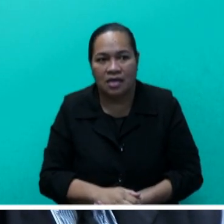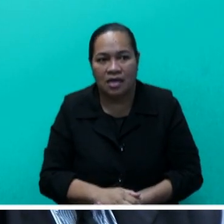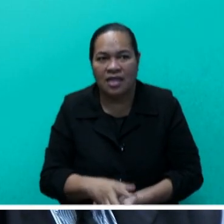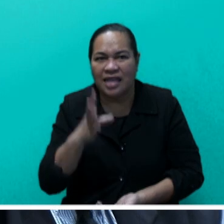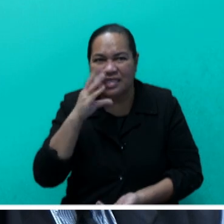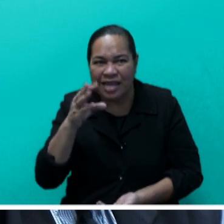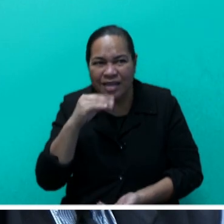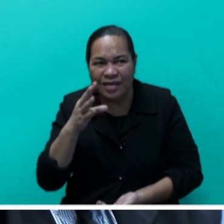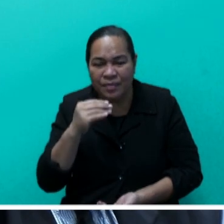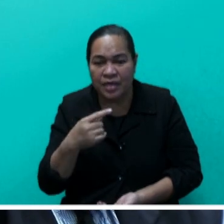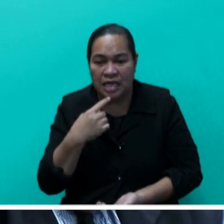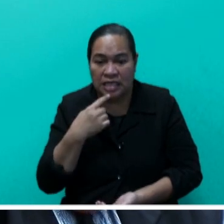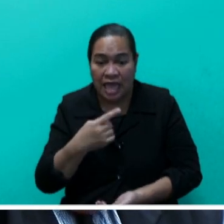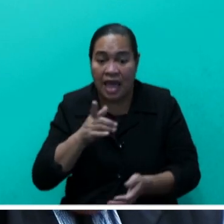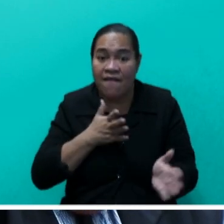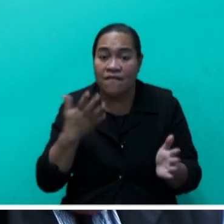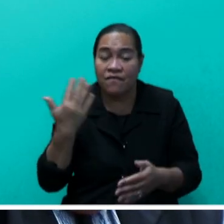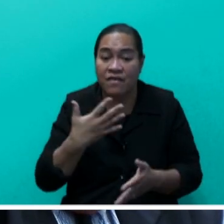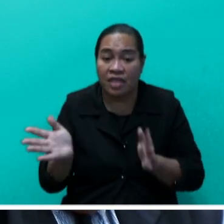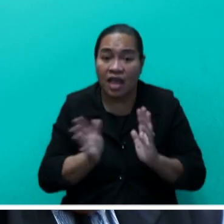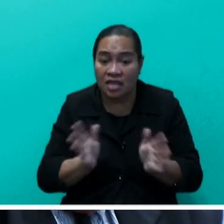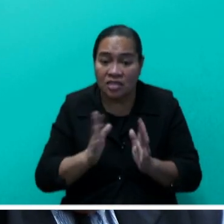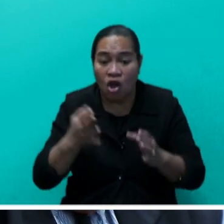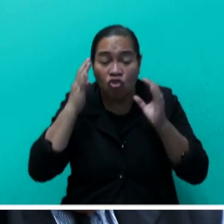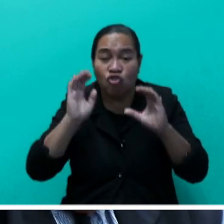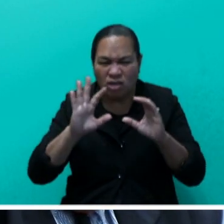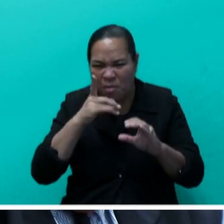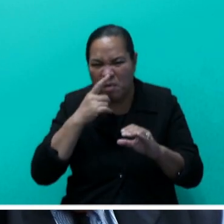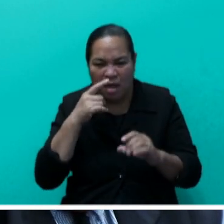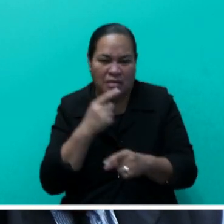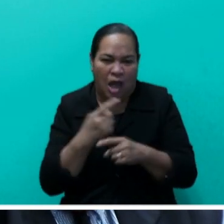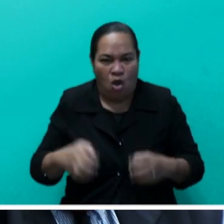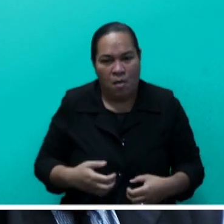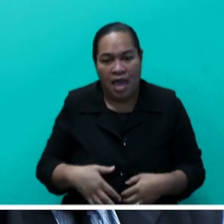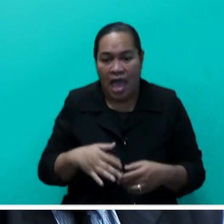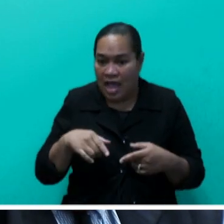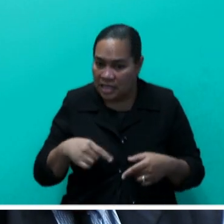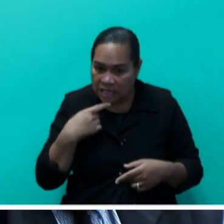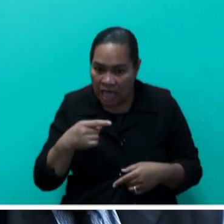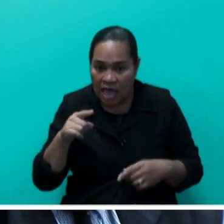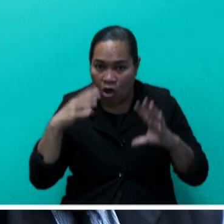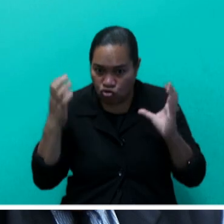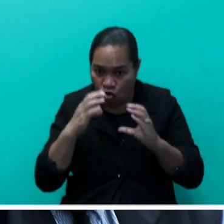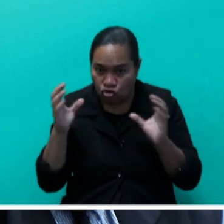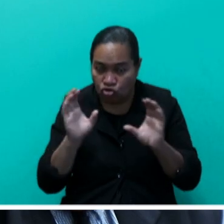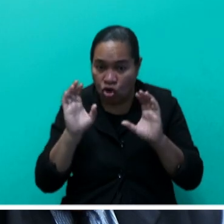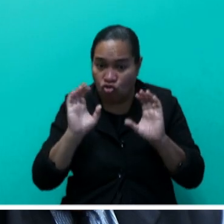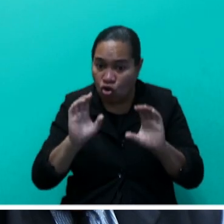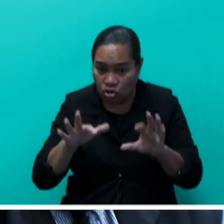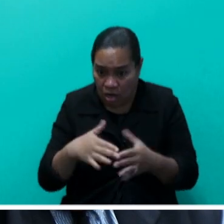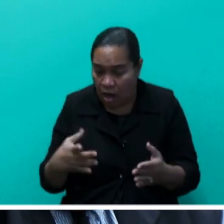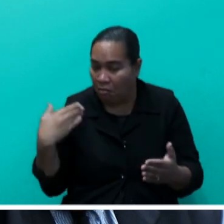statements that the 15th coach hadn't been paid and that even the current coach hadn't been paid for some